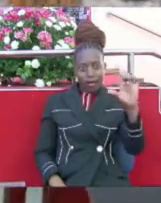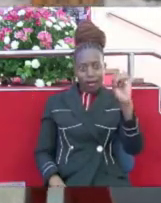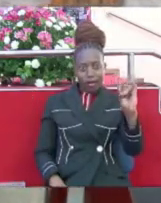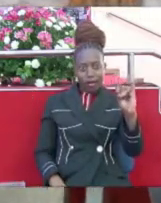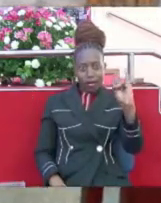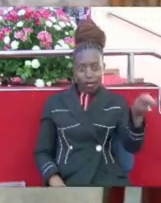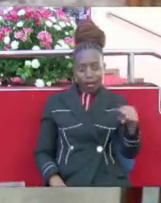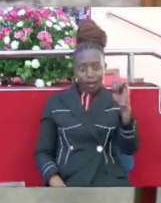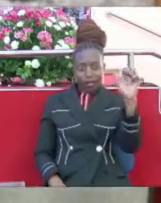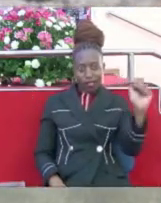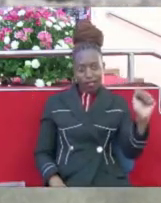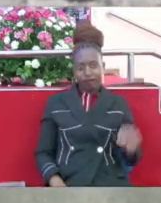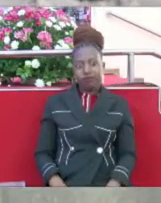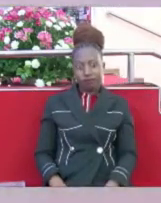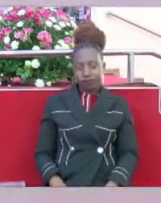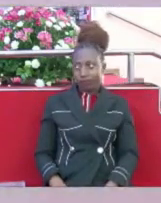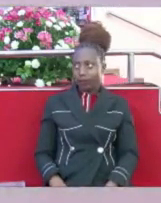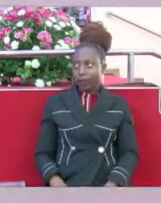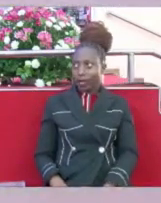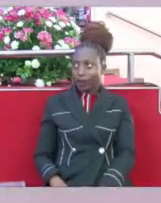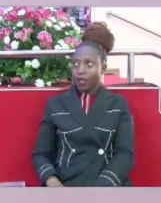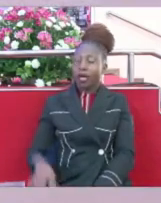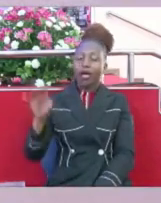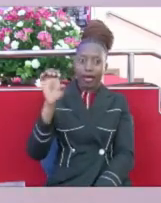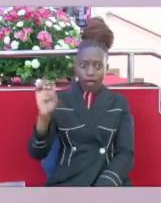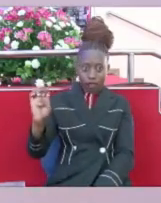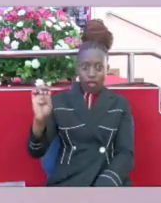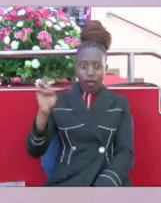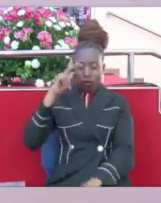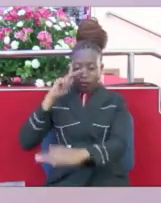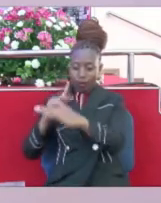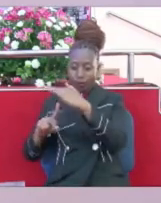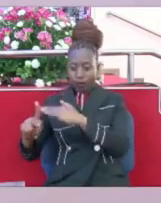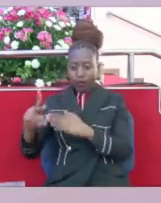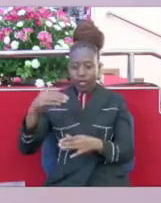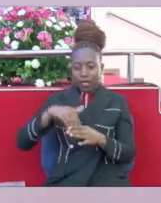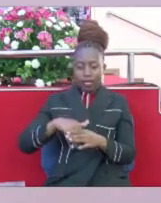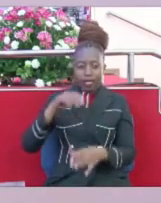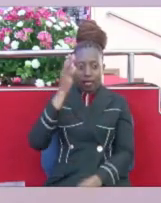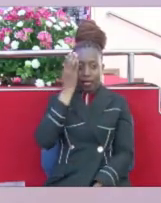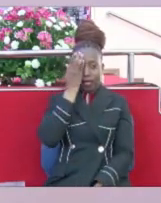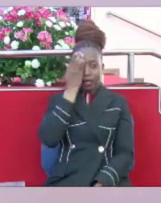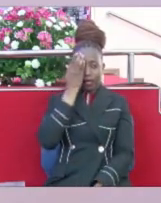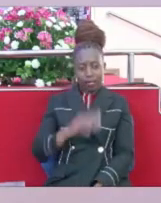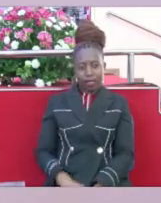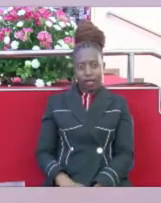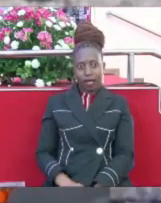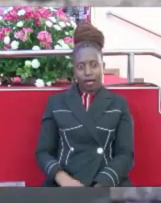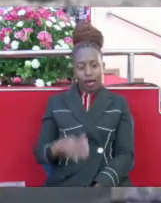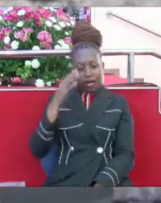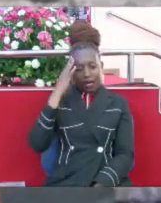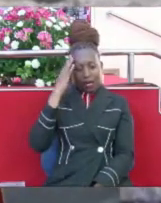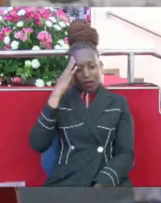a prophet in Israel. Elia akawa ni nabii pale Israeli. And at a particular time when he knew that his time would just be about